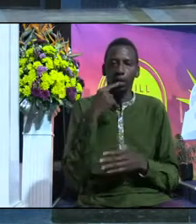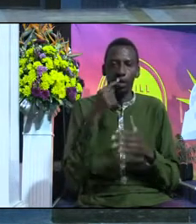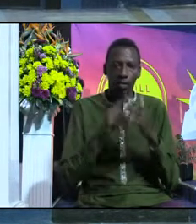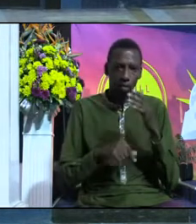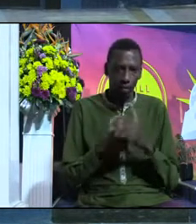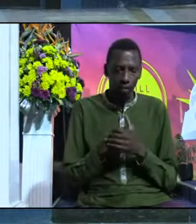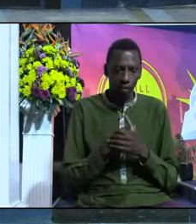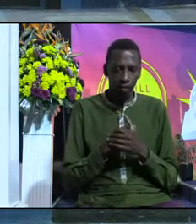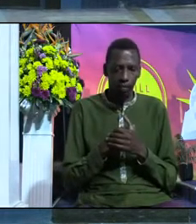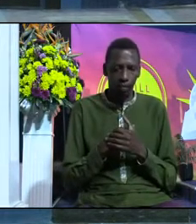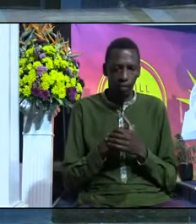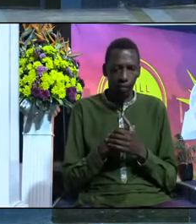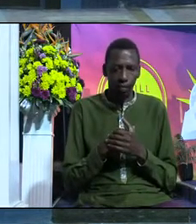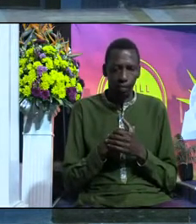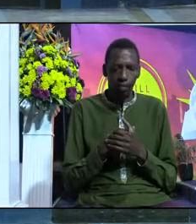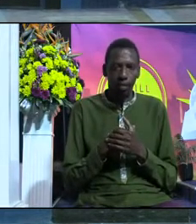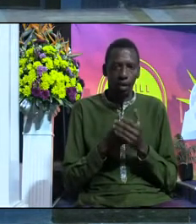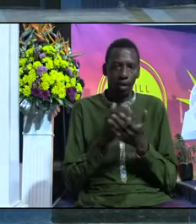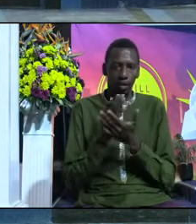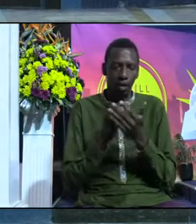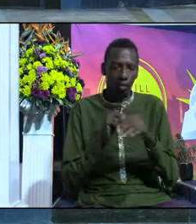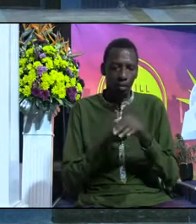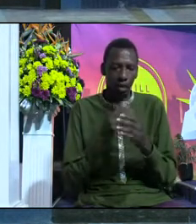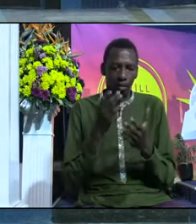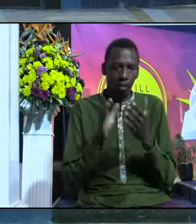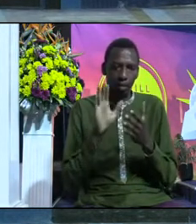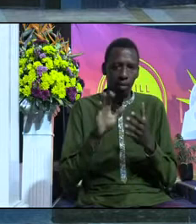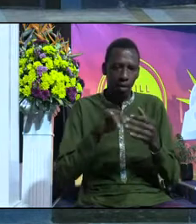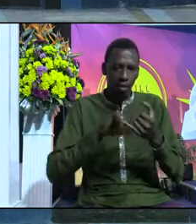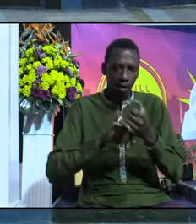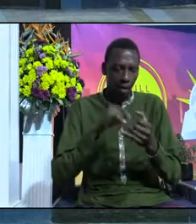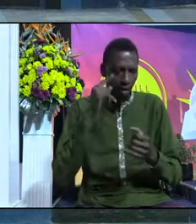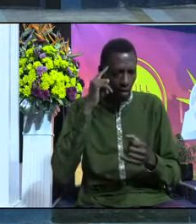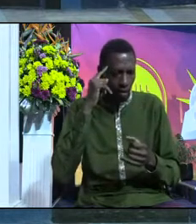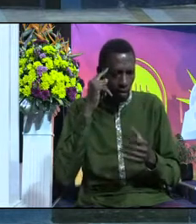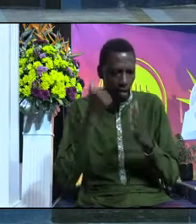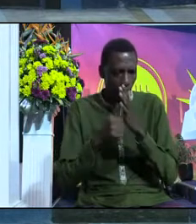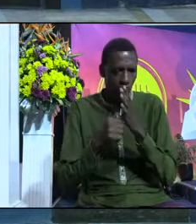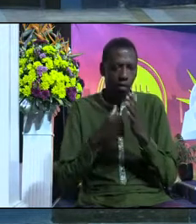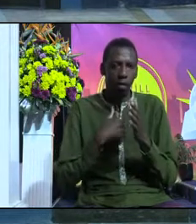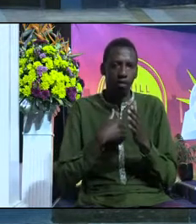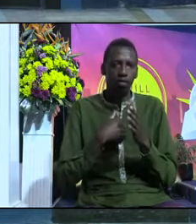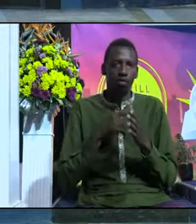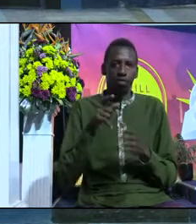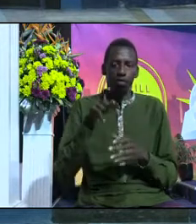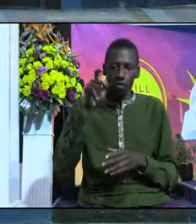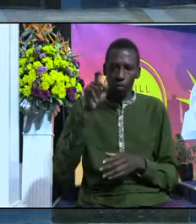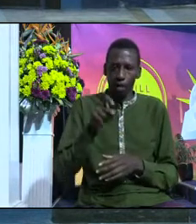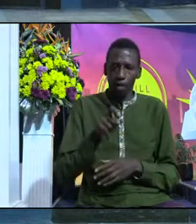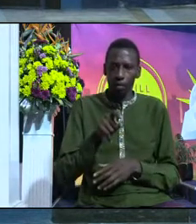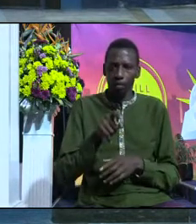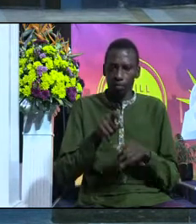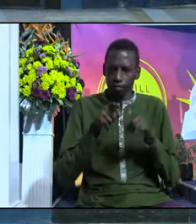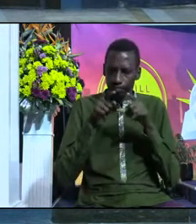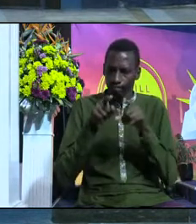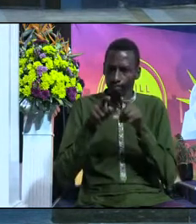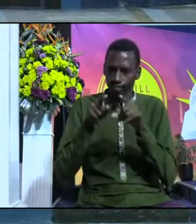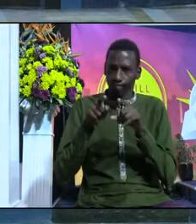said that in cases where your marriage seemed to be in trouble, you have to rebuke your